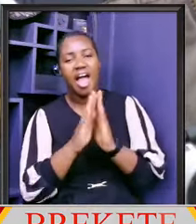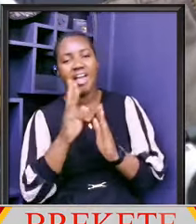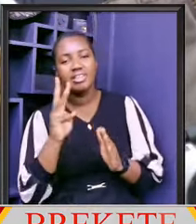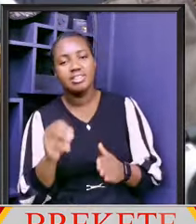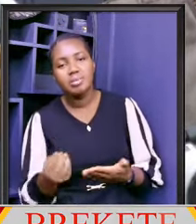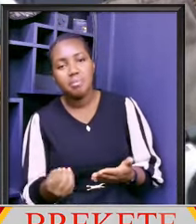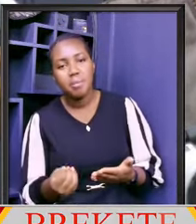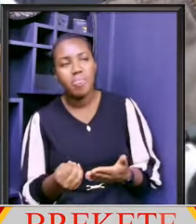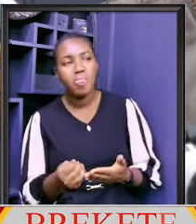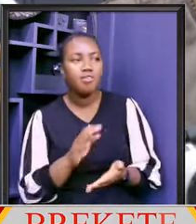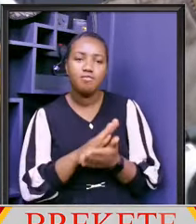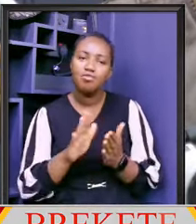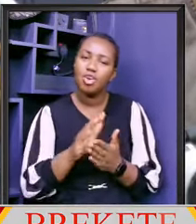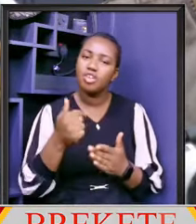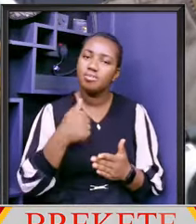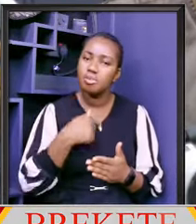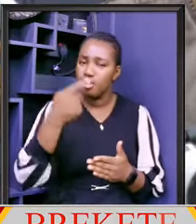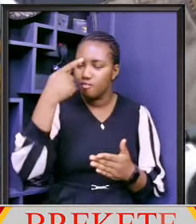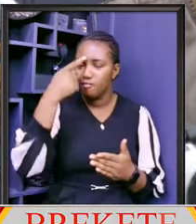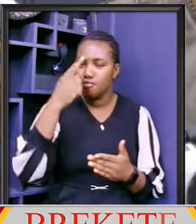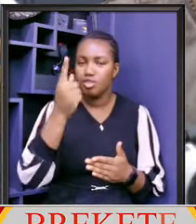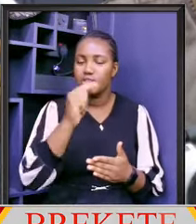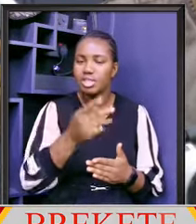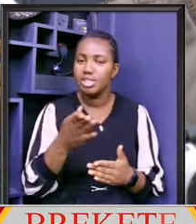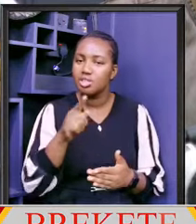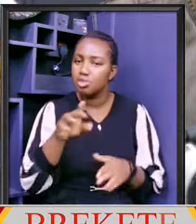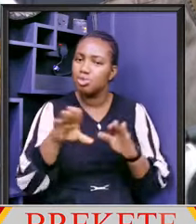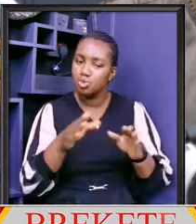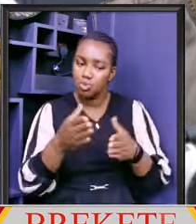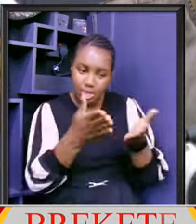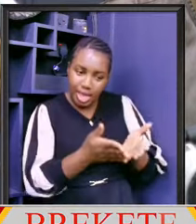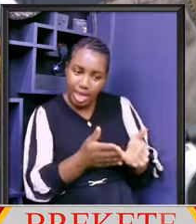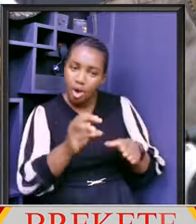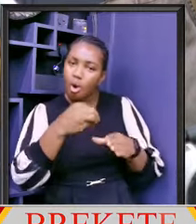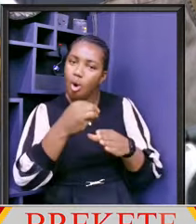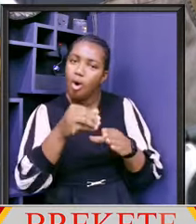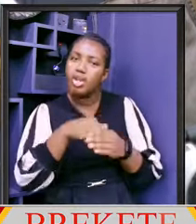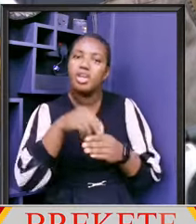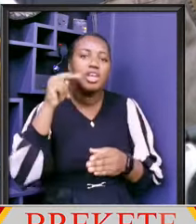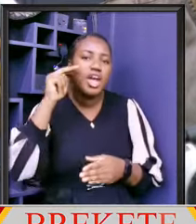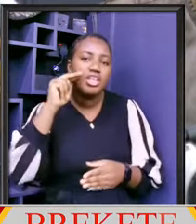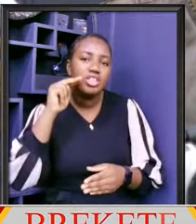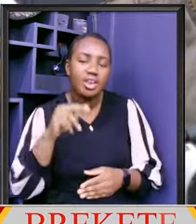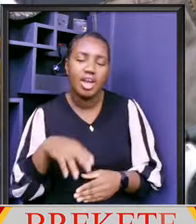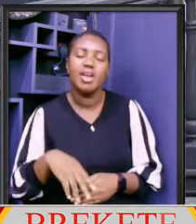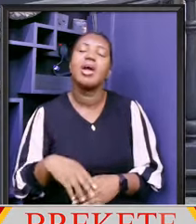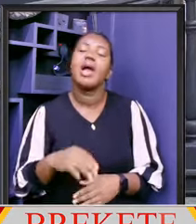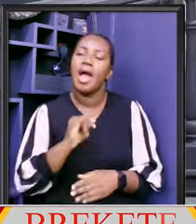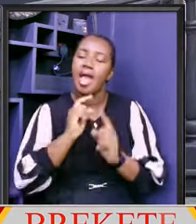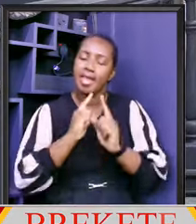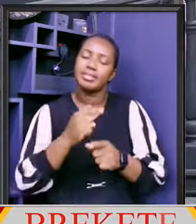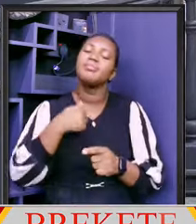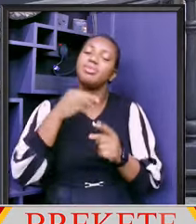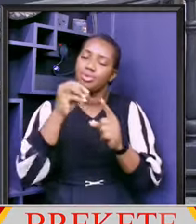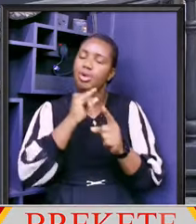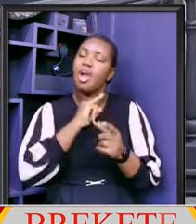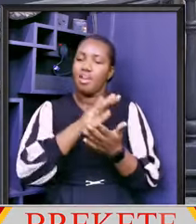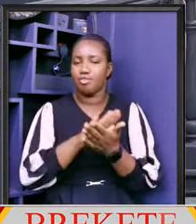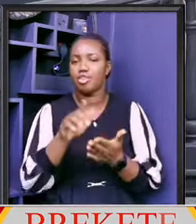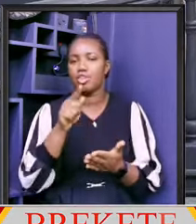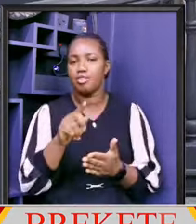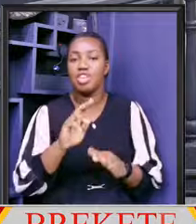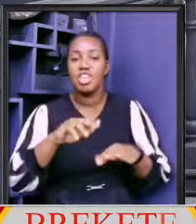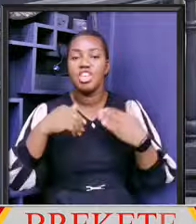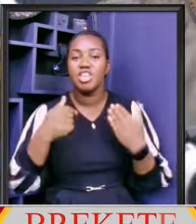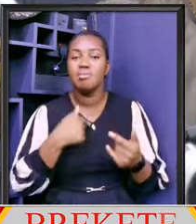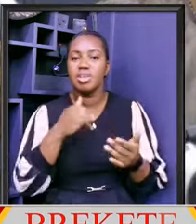said, "Nigeria." I said, "Okay, me, I'm forgiving you too. Everything you have done to me." He gave me that money. I collect.